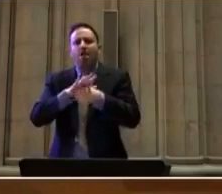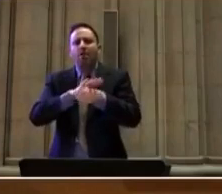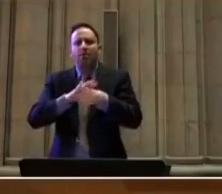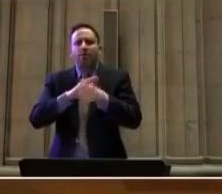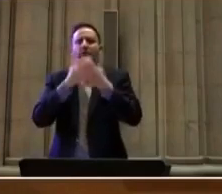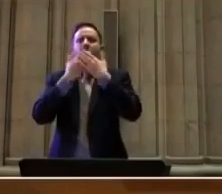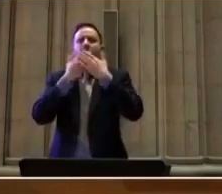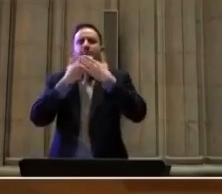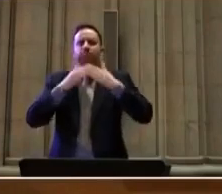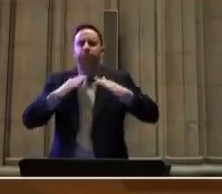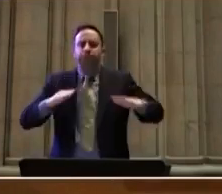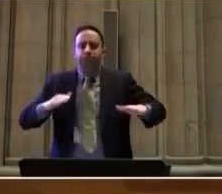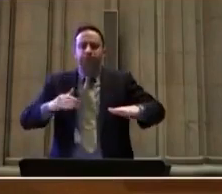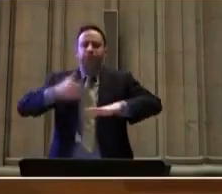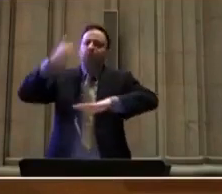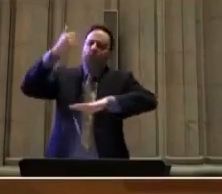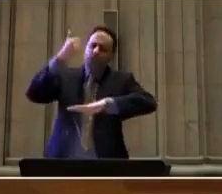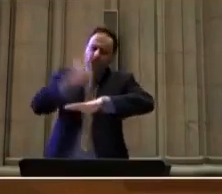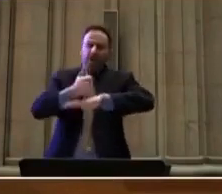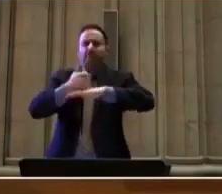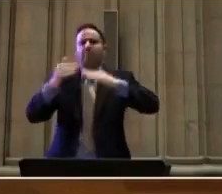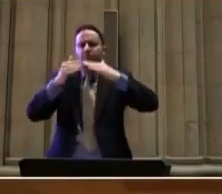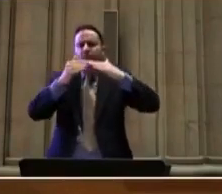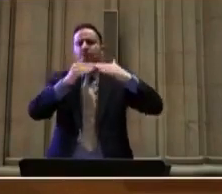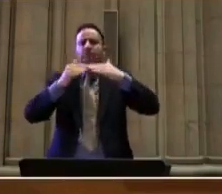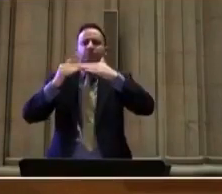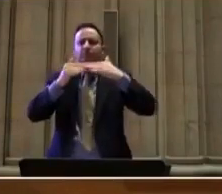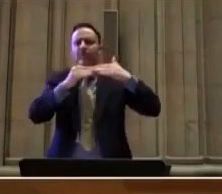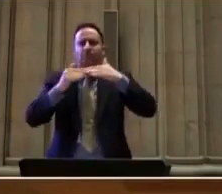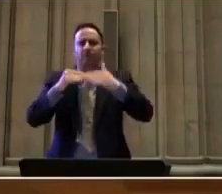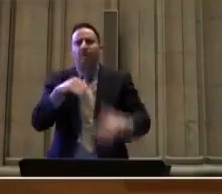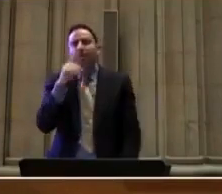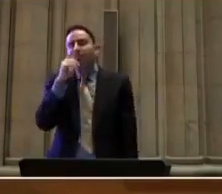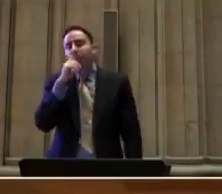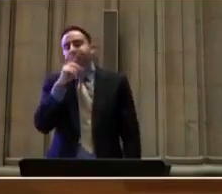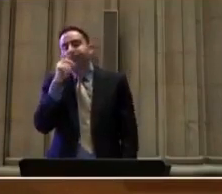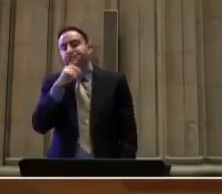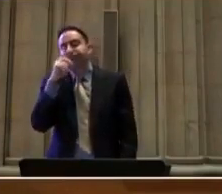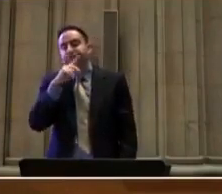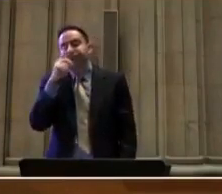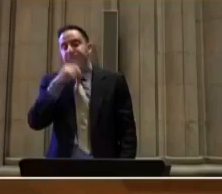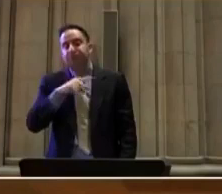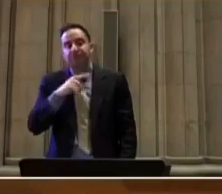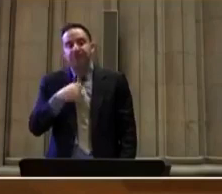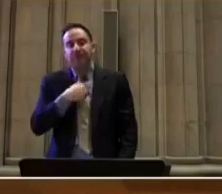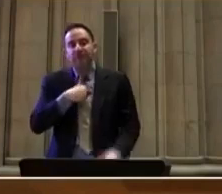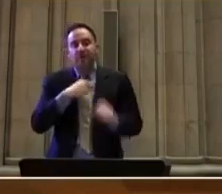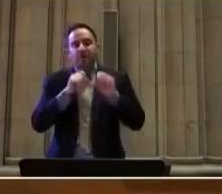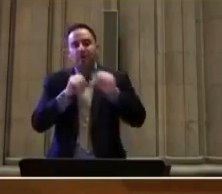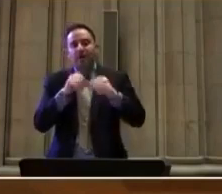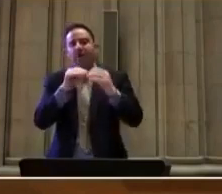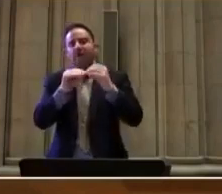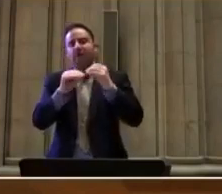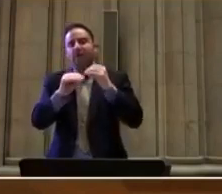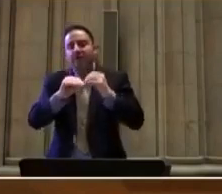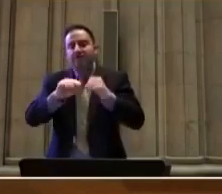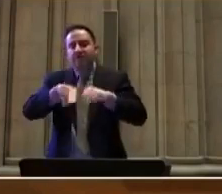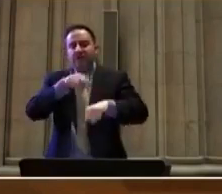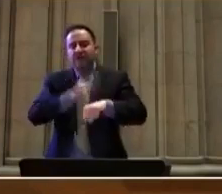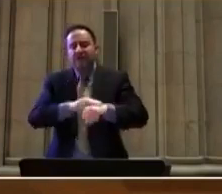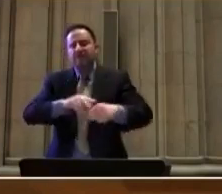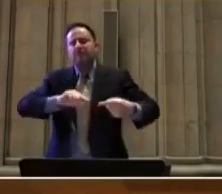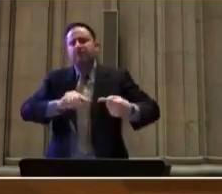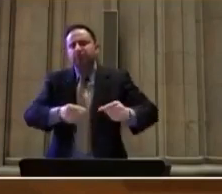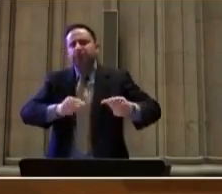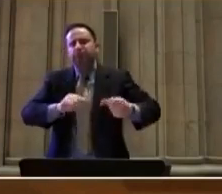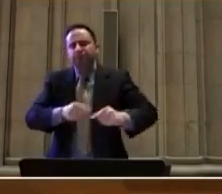to establish justice. It is pretending that we can address the nation's wounds with